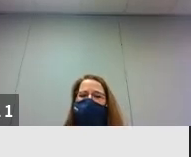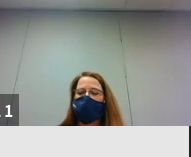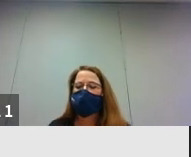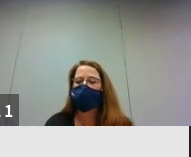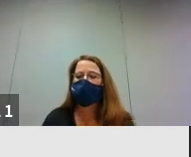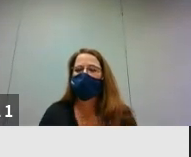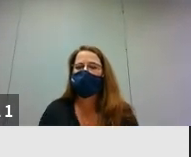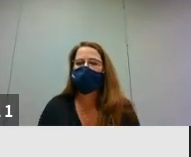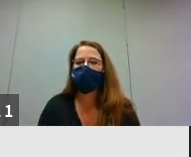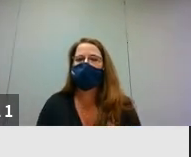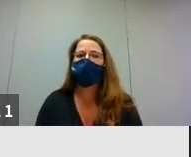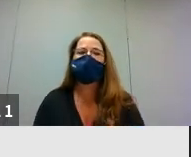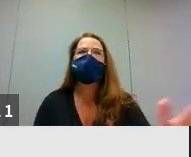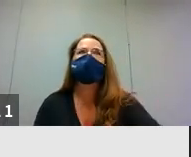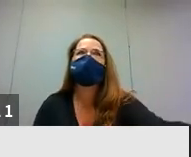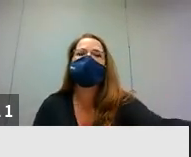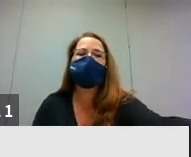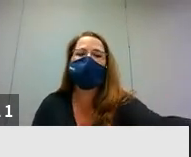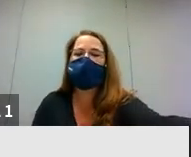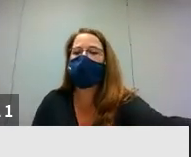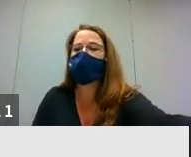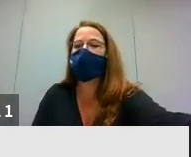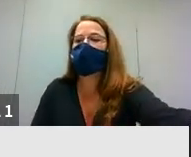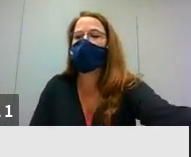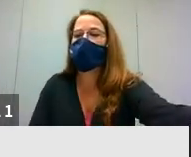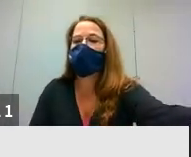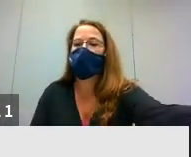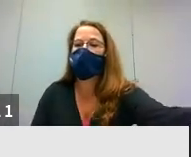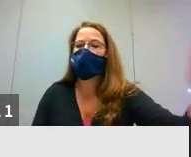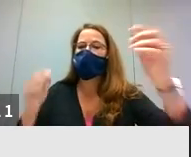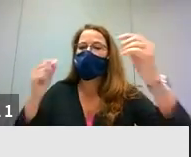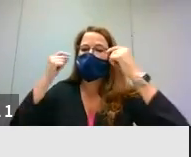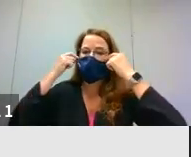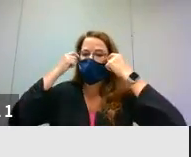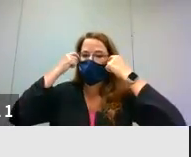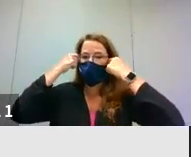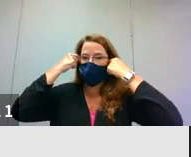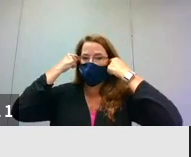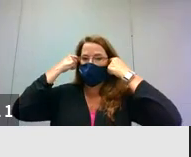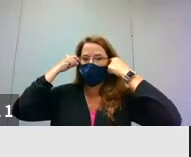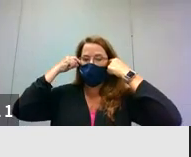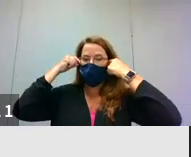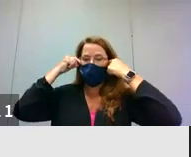What, Betsy, what am I doing? Oh, yeah. it's just a little.